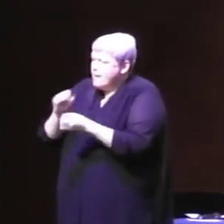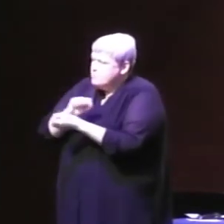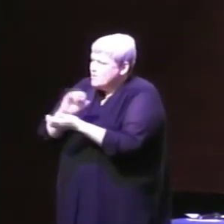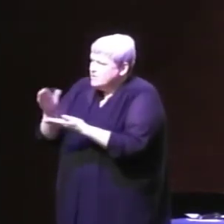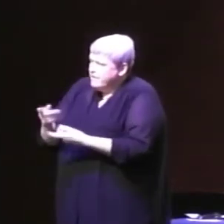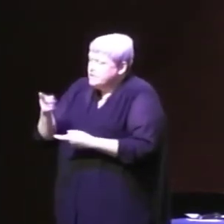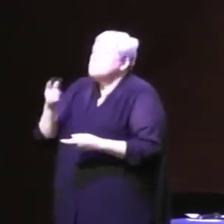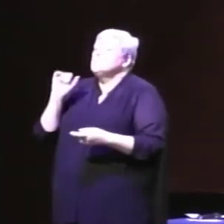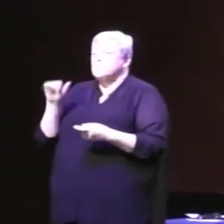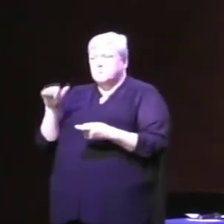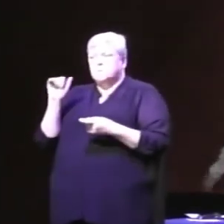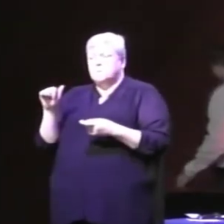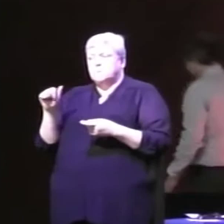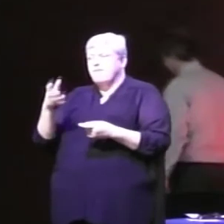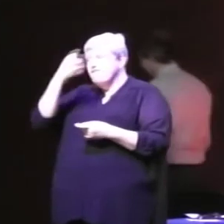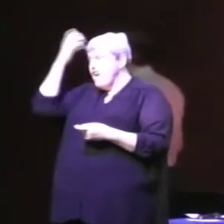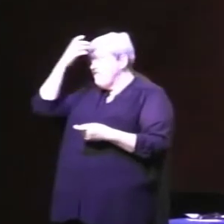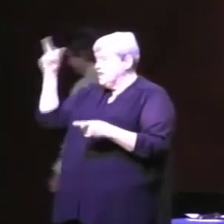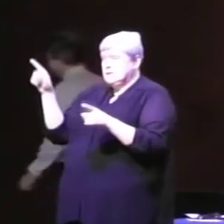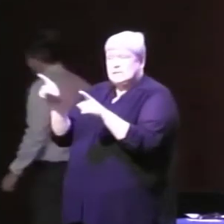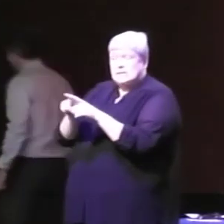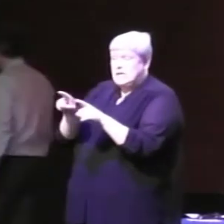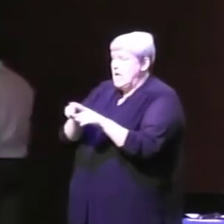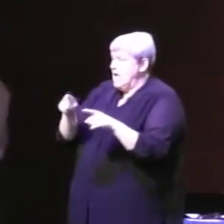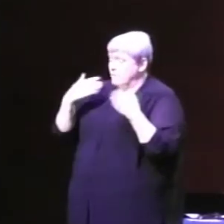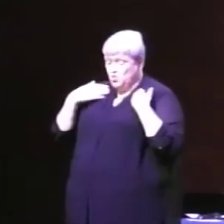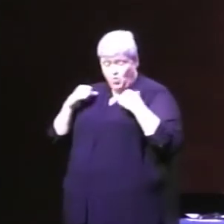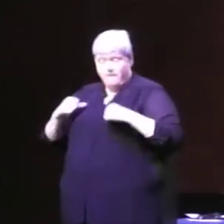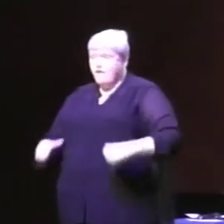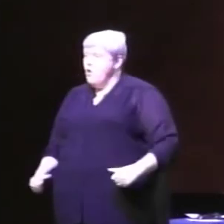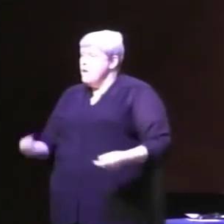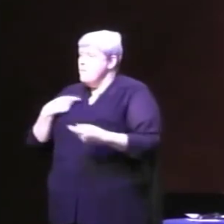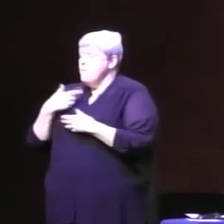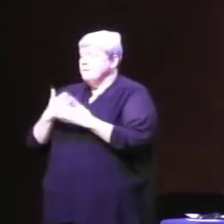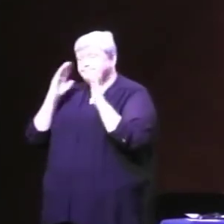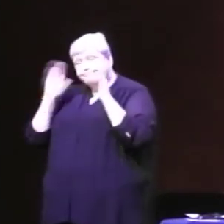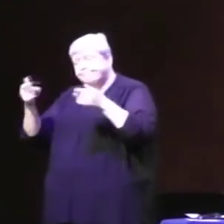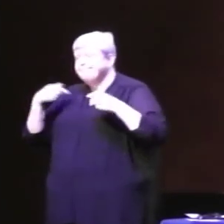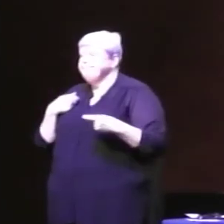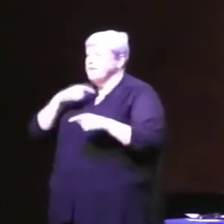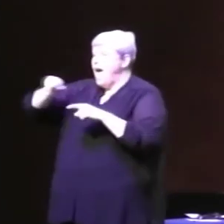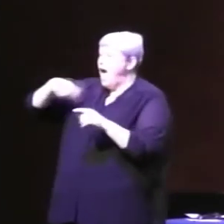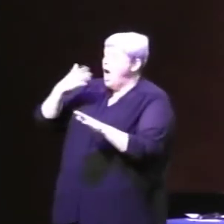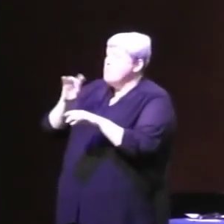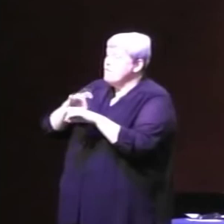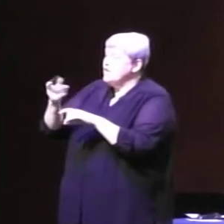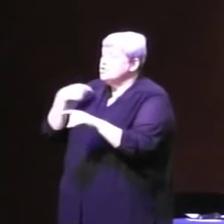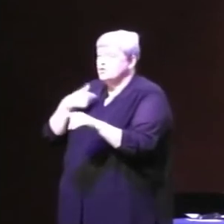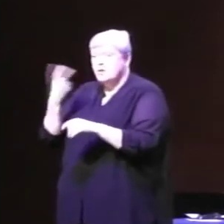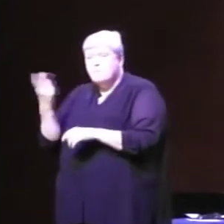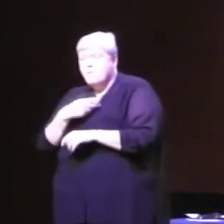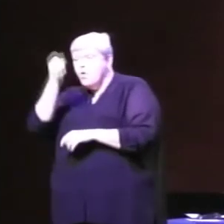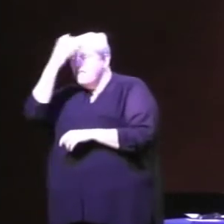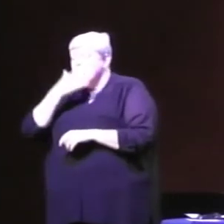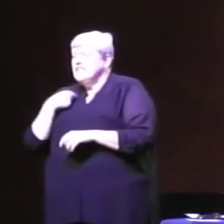service. Firefighters and prison officers are both uniformed disciplined services, and the nature of our professions mean we both face